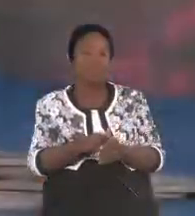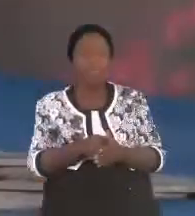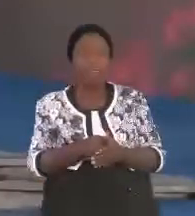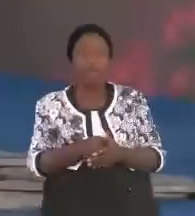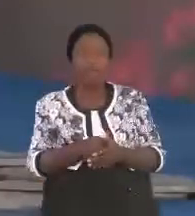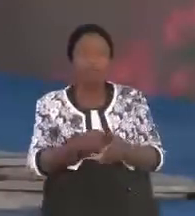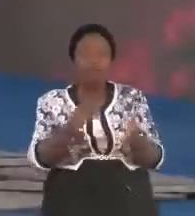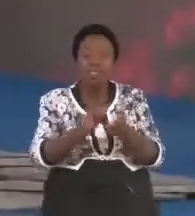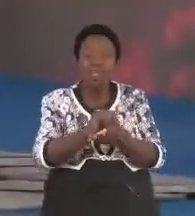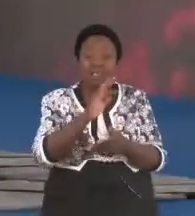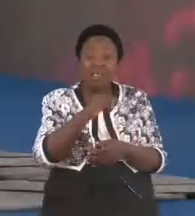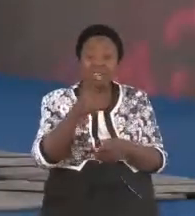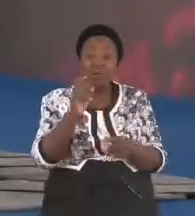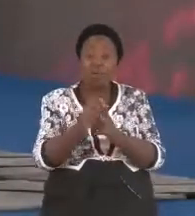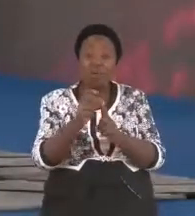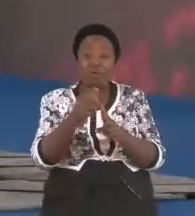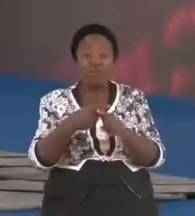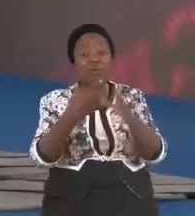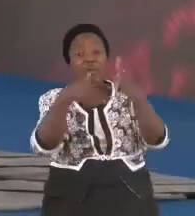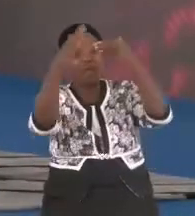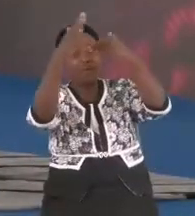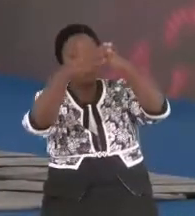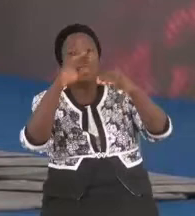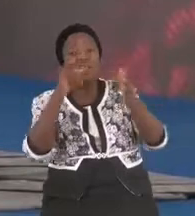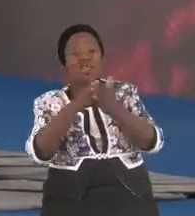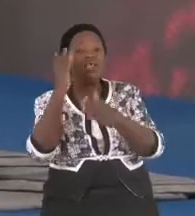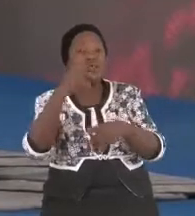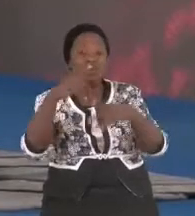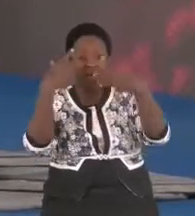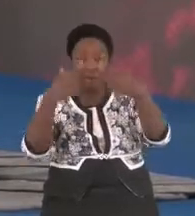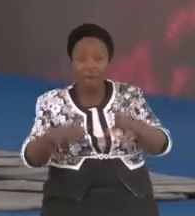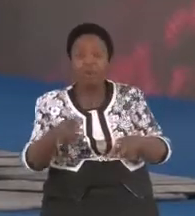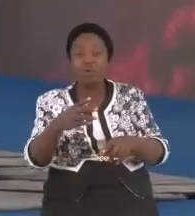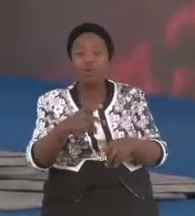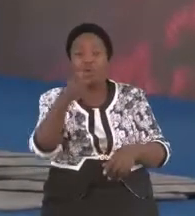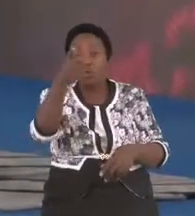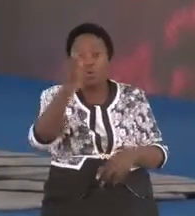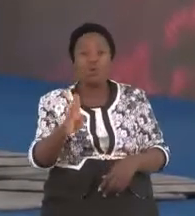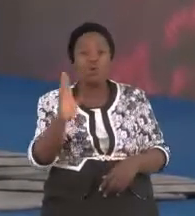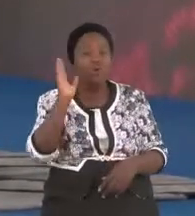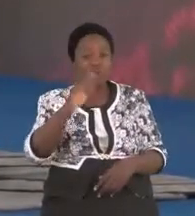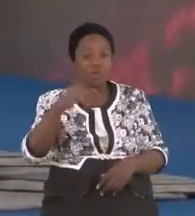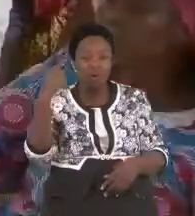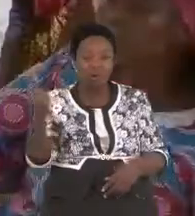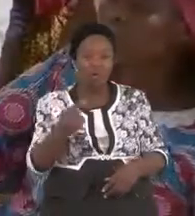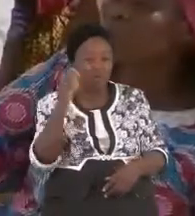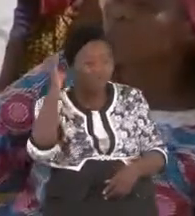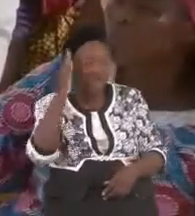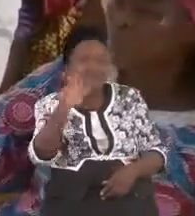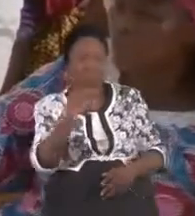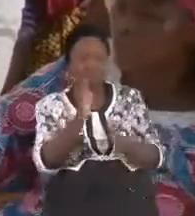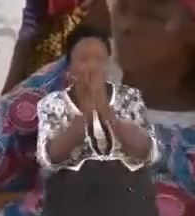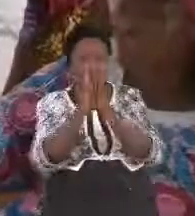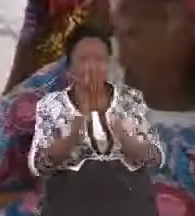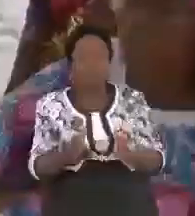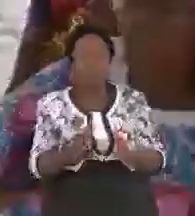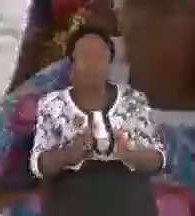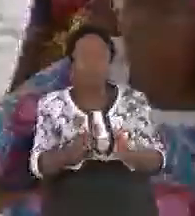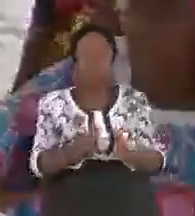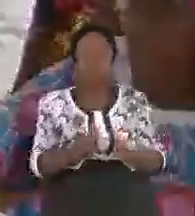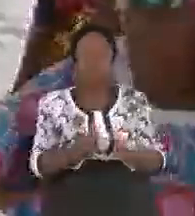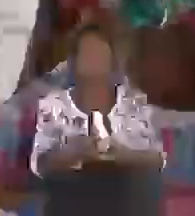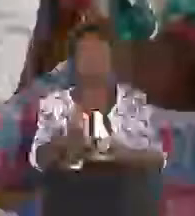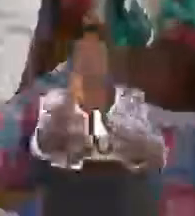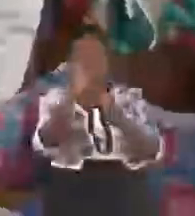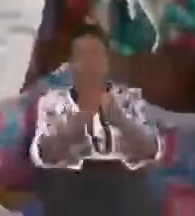from heaven. It will happen. God will always hear your prayer. Chapter